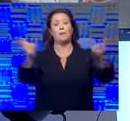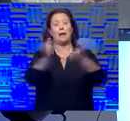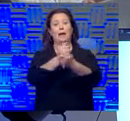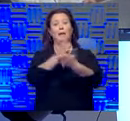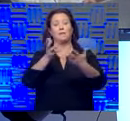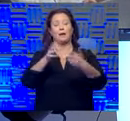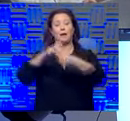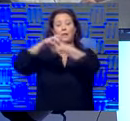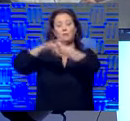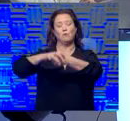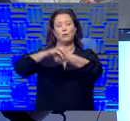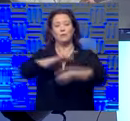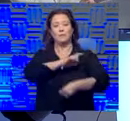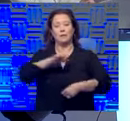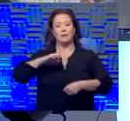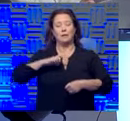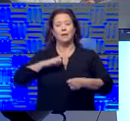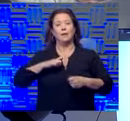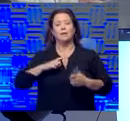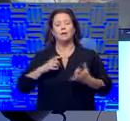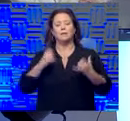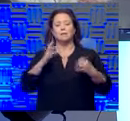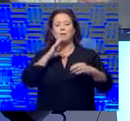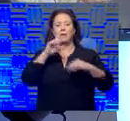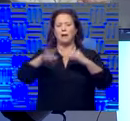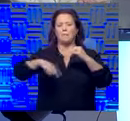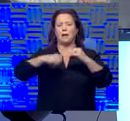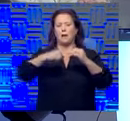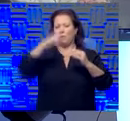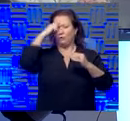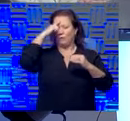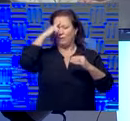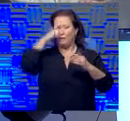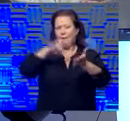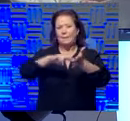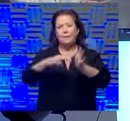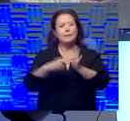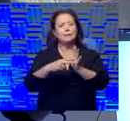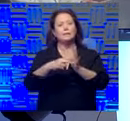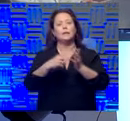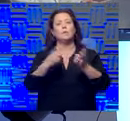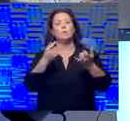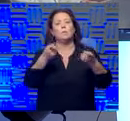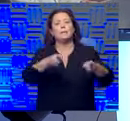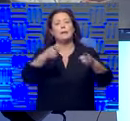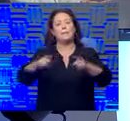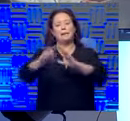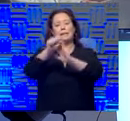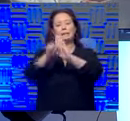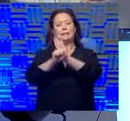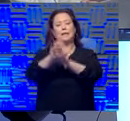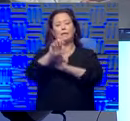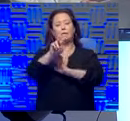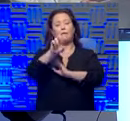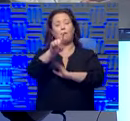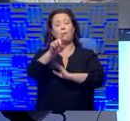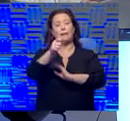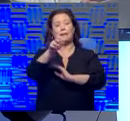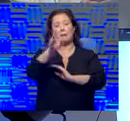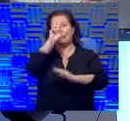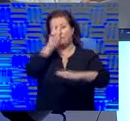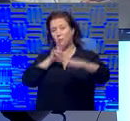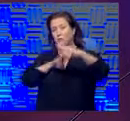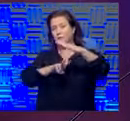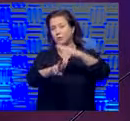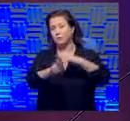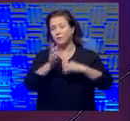lot of pressure from the legislature and others. Talk to us a little bit about what you think that means and what's the status of COVID-19 in the state, and do you have any predictions for how things are